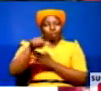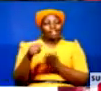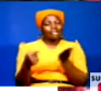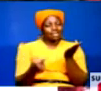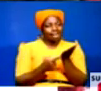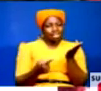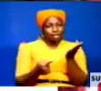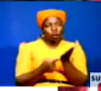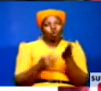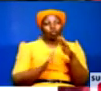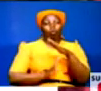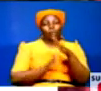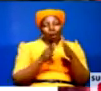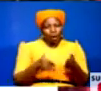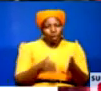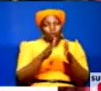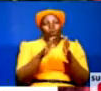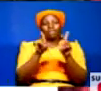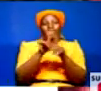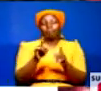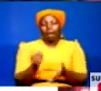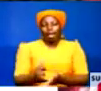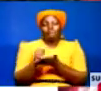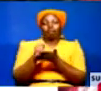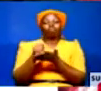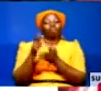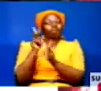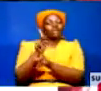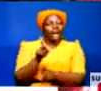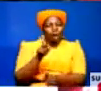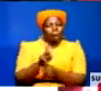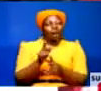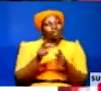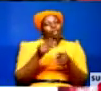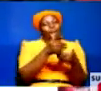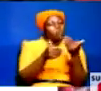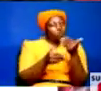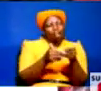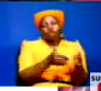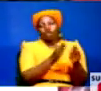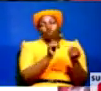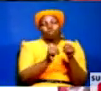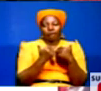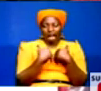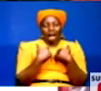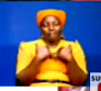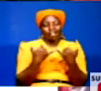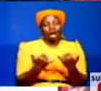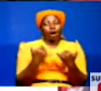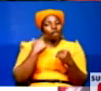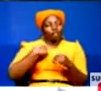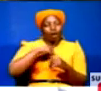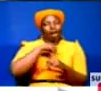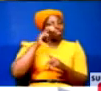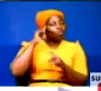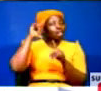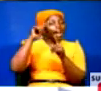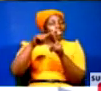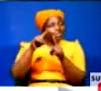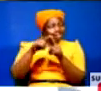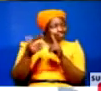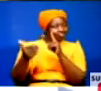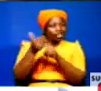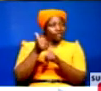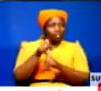superhighway, enables us to maintain the infrastructure that is already in place so that we can achieve the intended purpose. We are